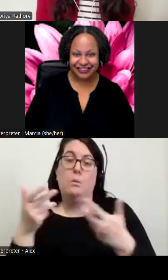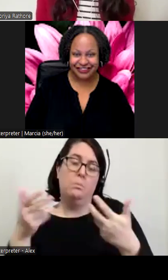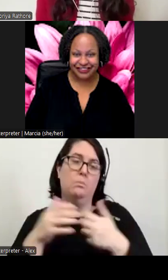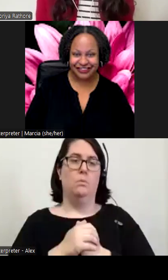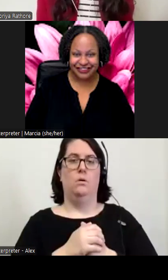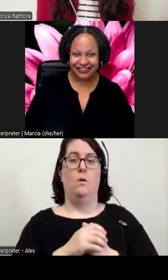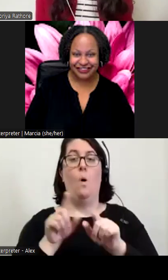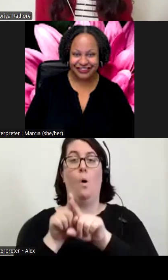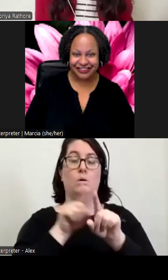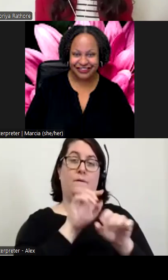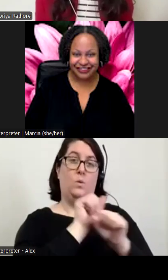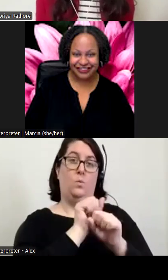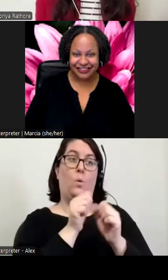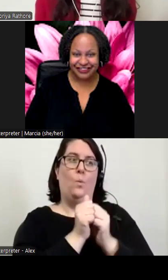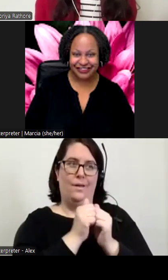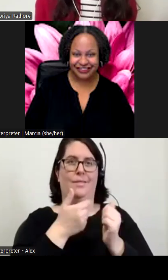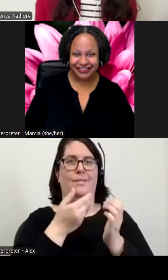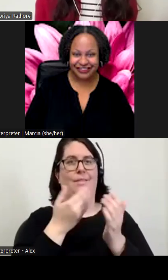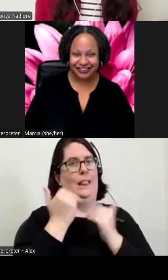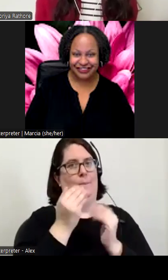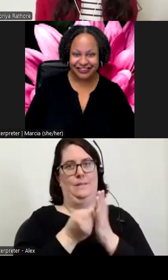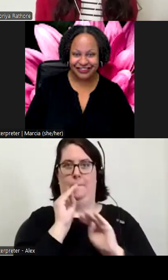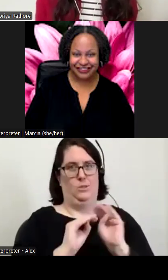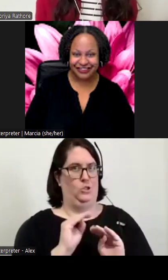within our limited budgets. So